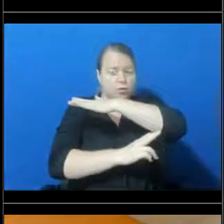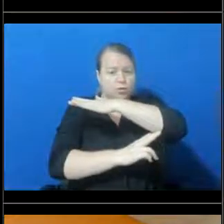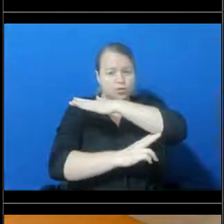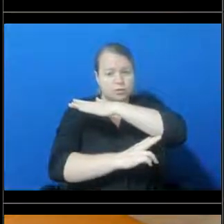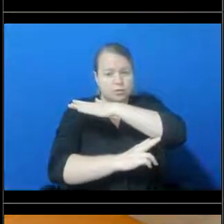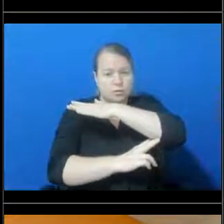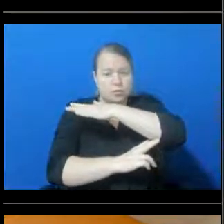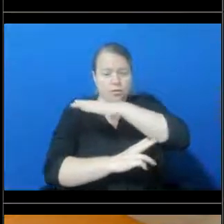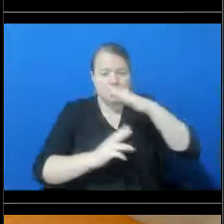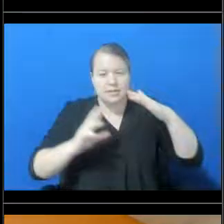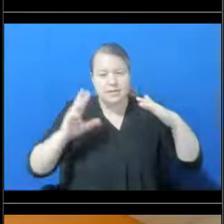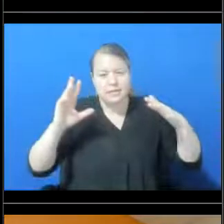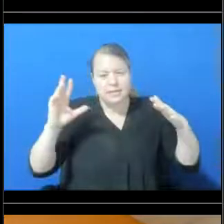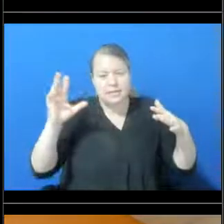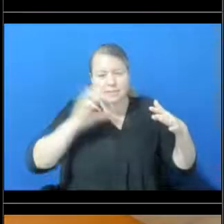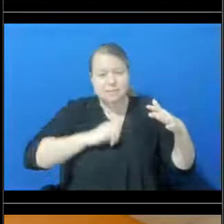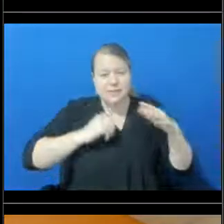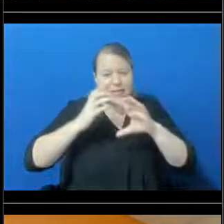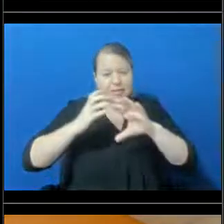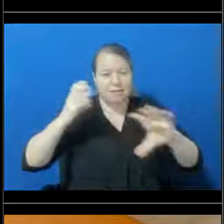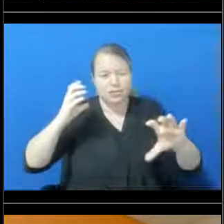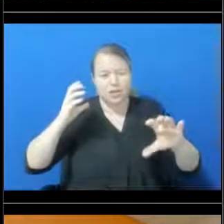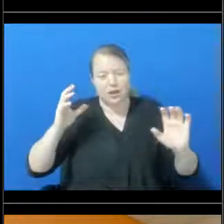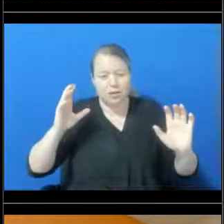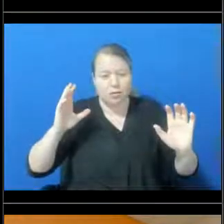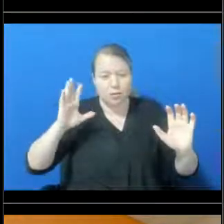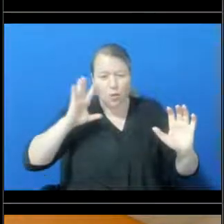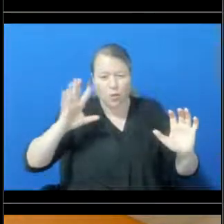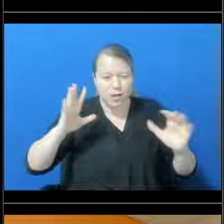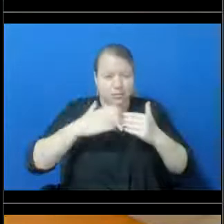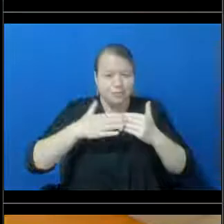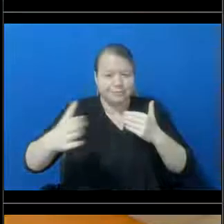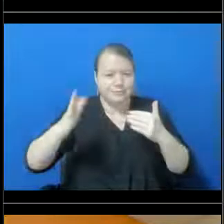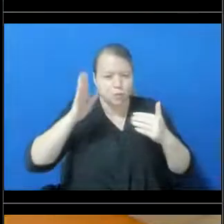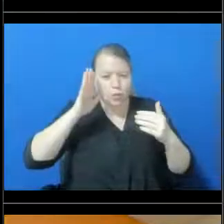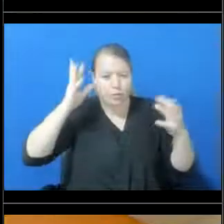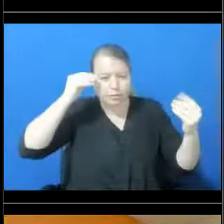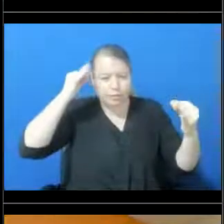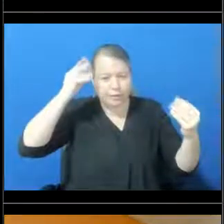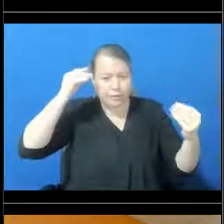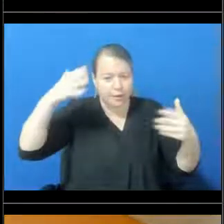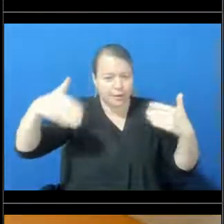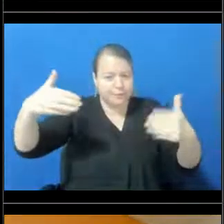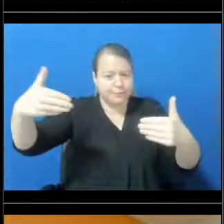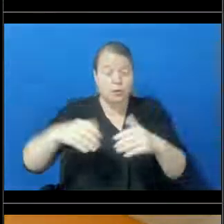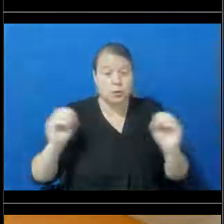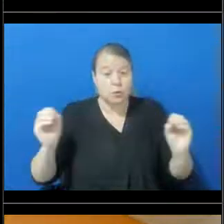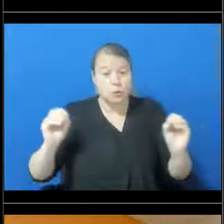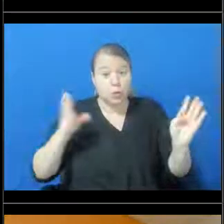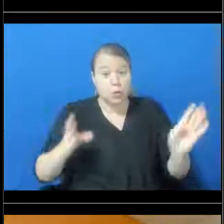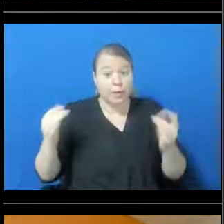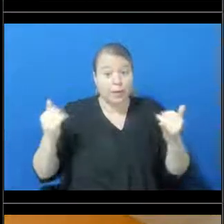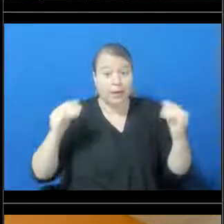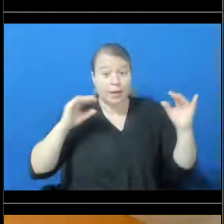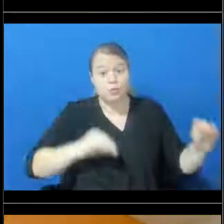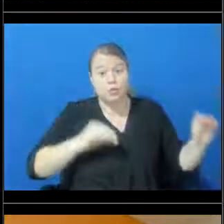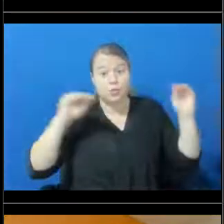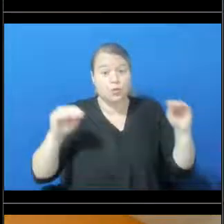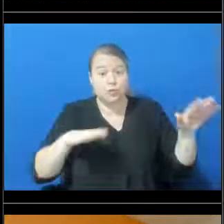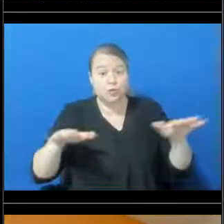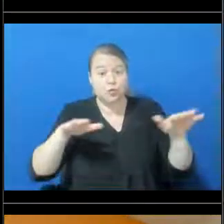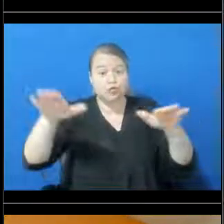channel itself, and that will certainly continue to be considered as the project progresses. So there is no plan to relocate the stream or to have to